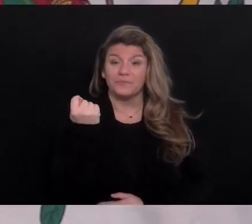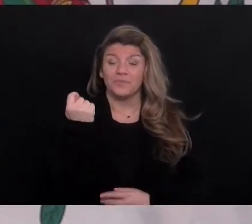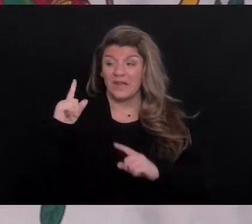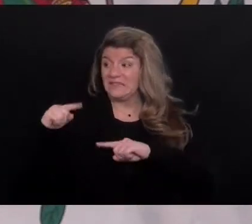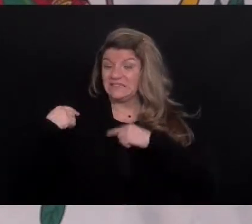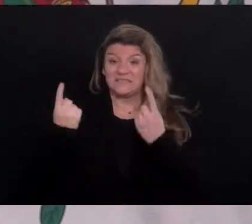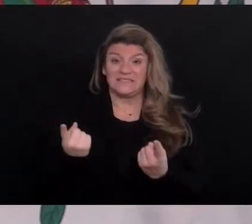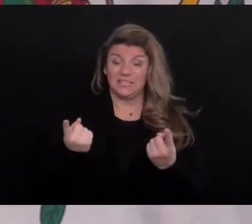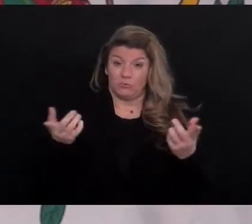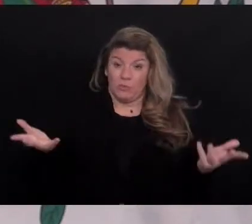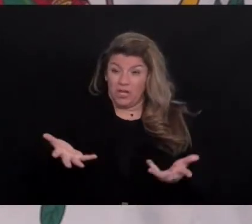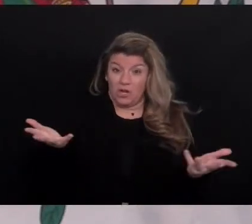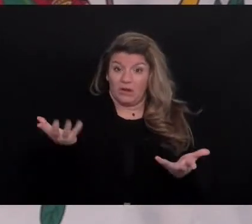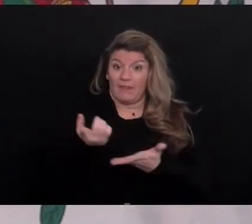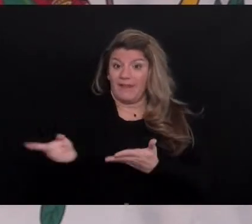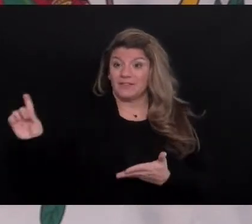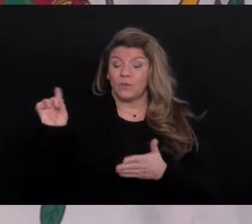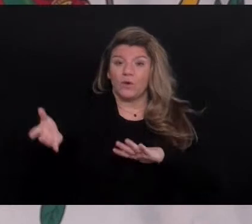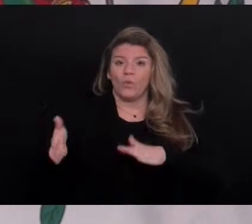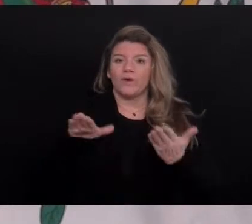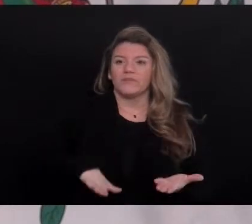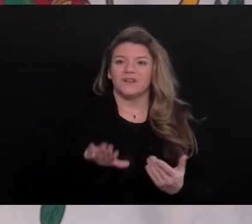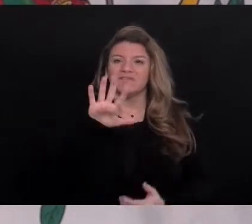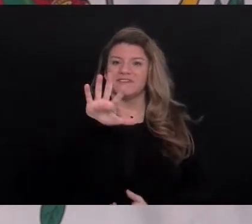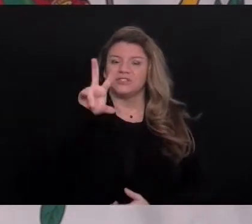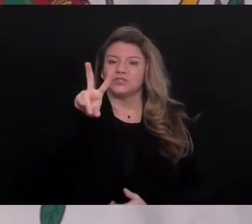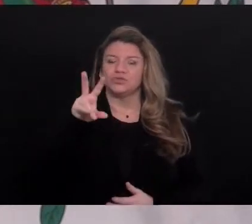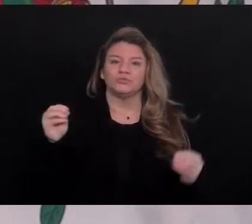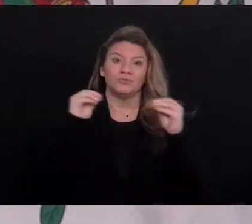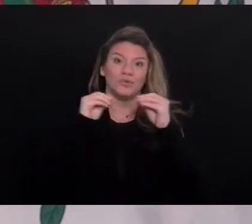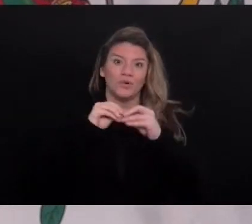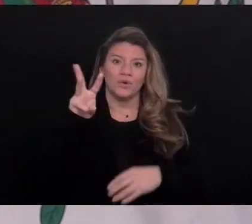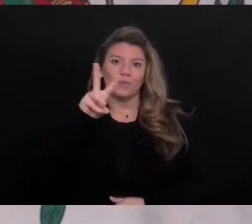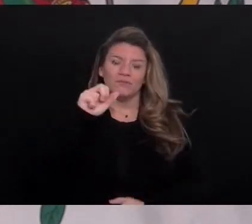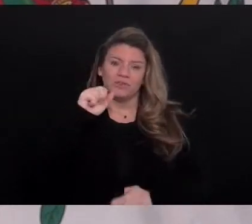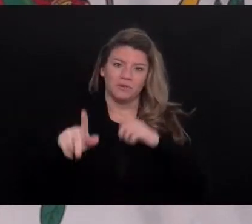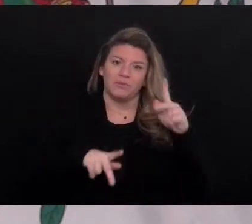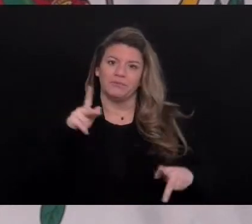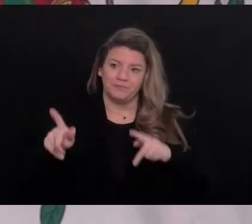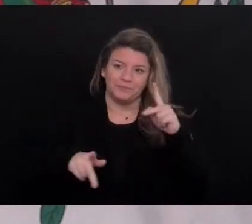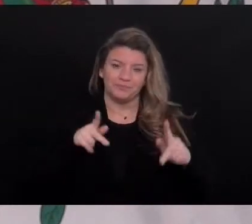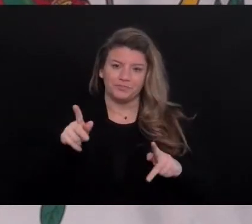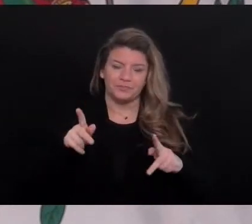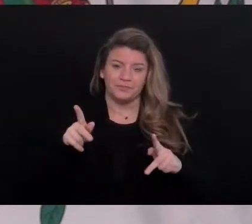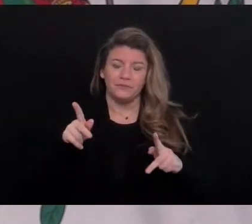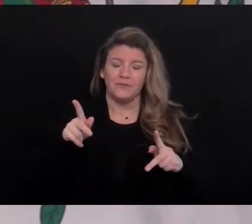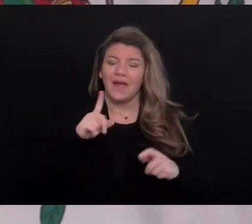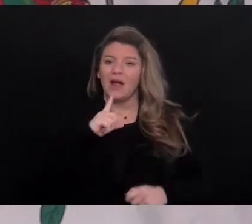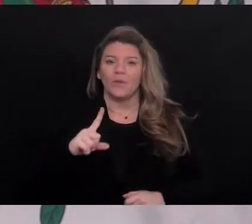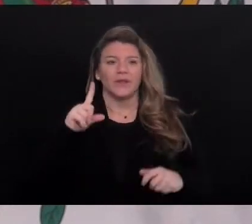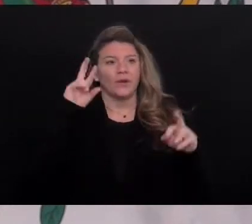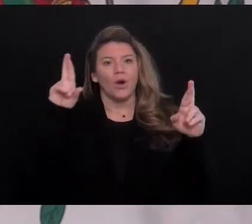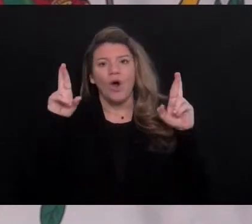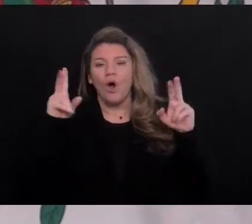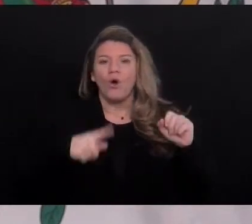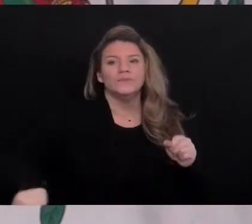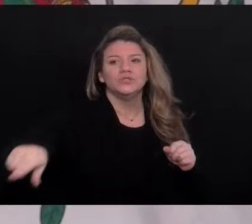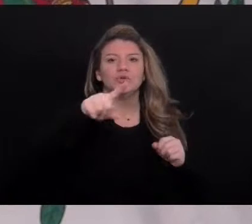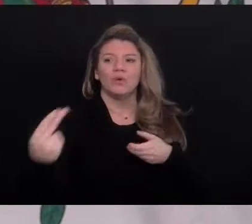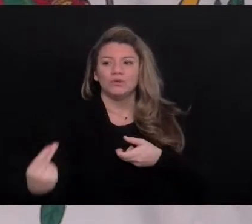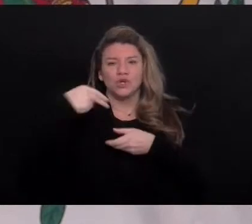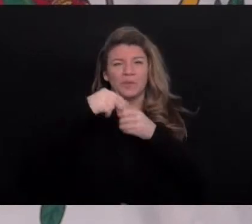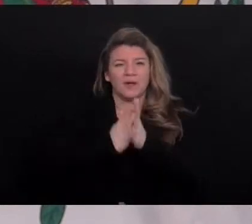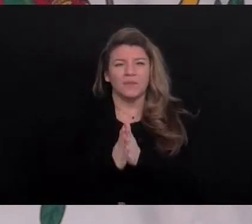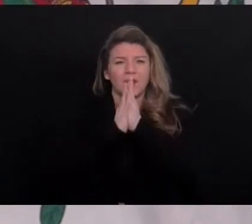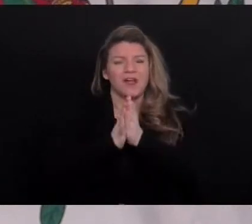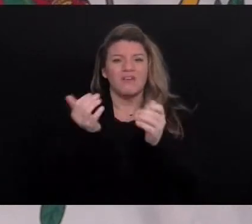Since we've been with you the last time, we've lost 52 additional West Virginians. I hope you join me in prayer and everything